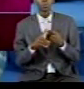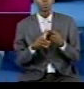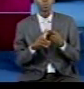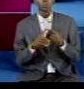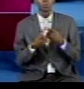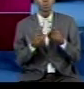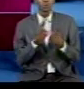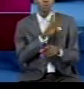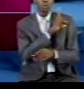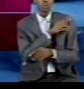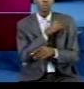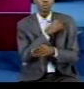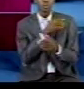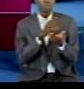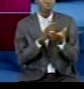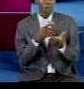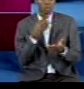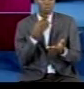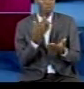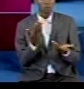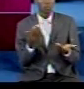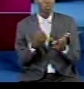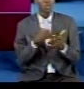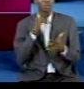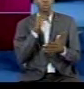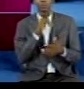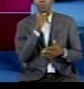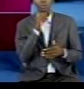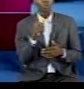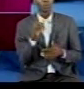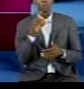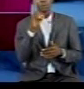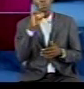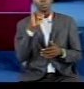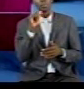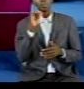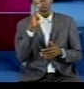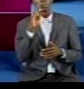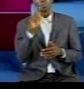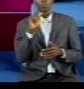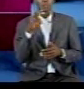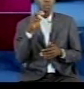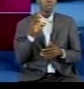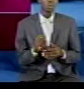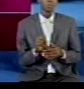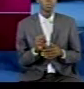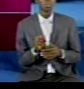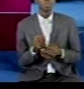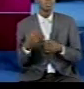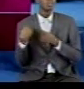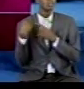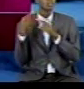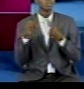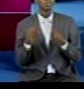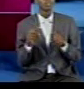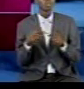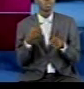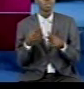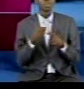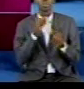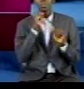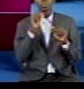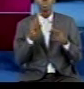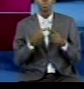They say whether na sugar. They say no sugar. Since then, I could not be able to walk